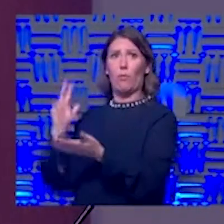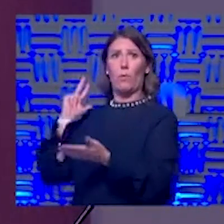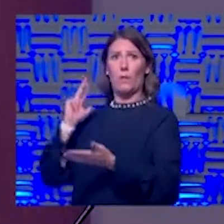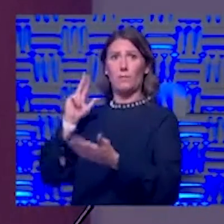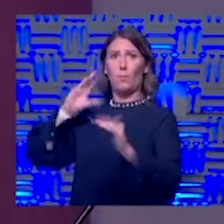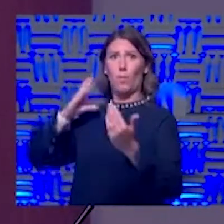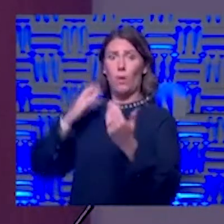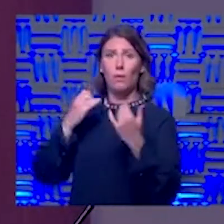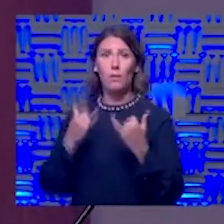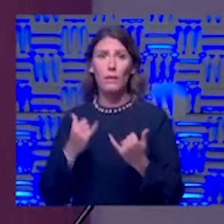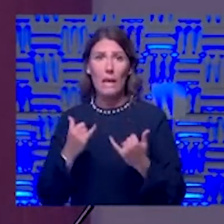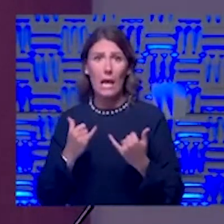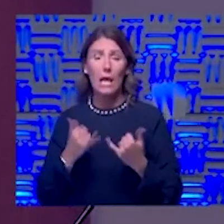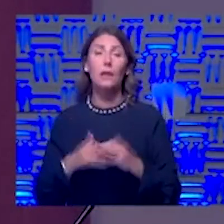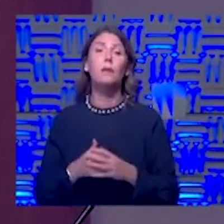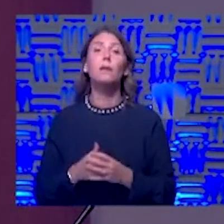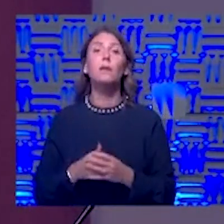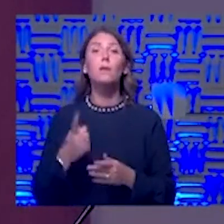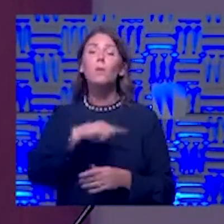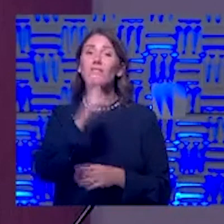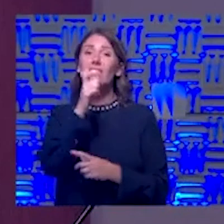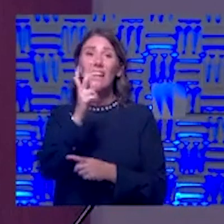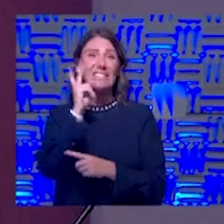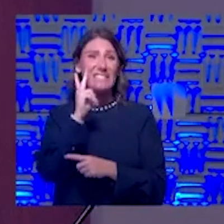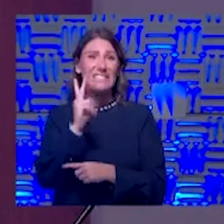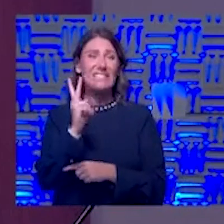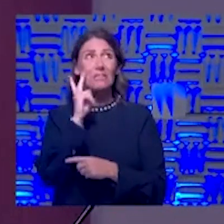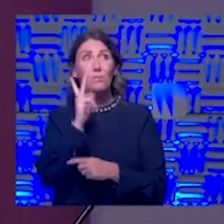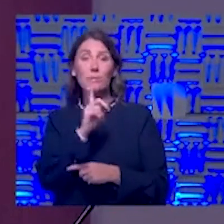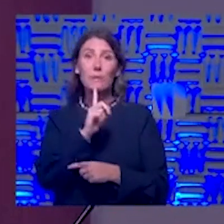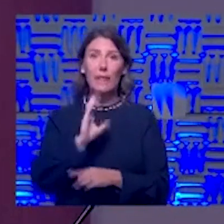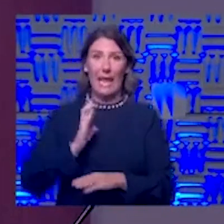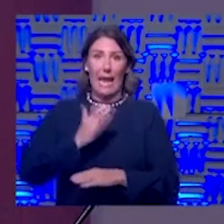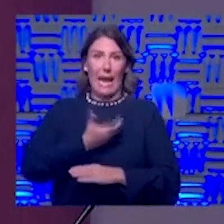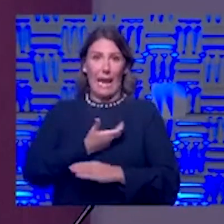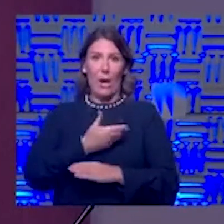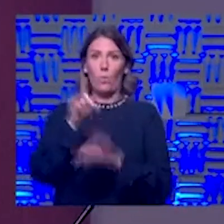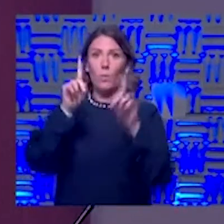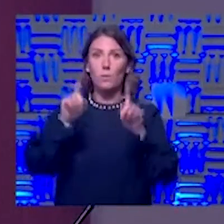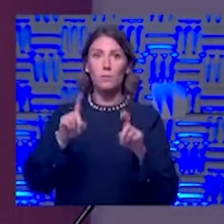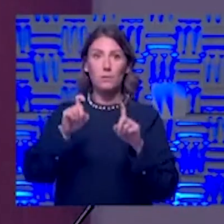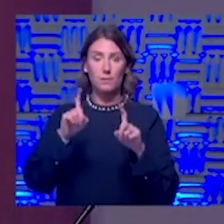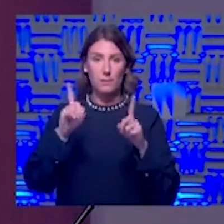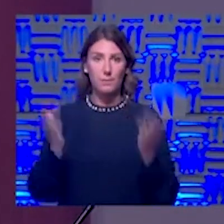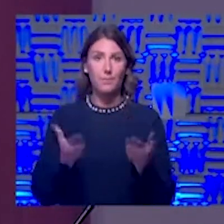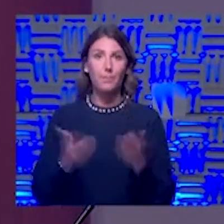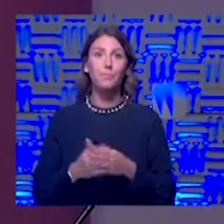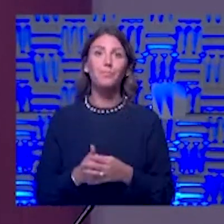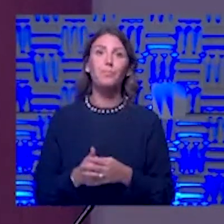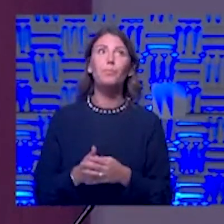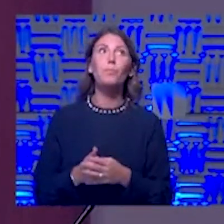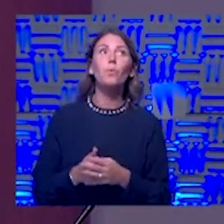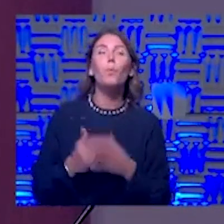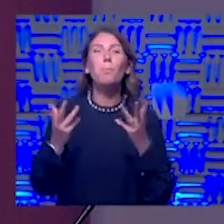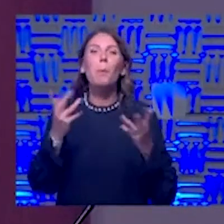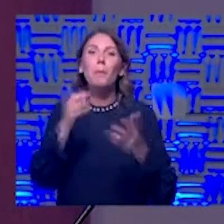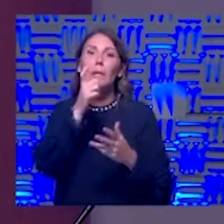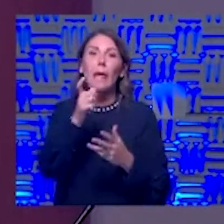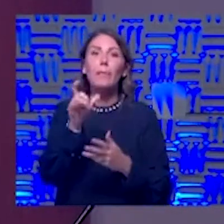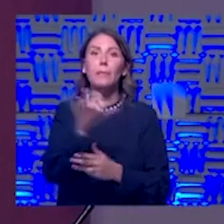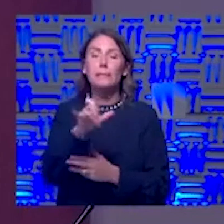So we hadn't really seen that in our testing, or not maybe to the same